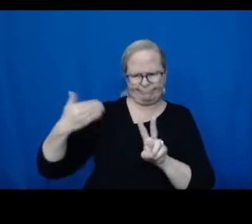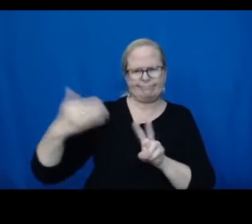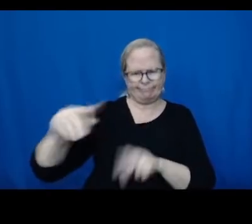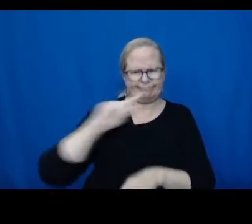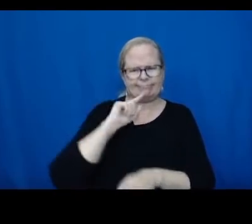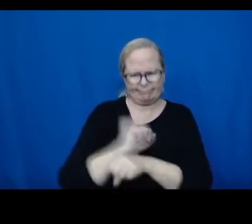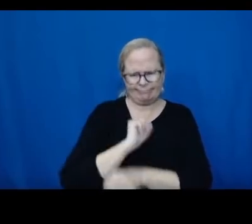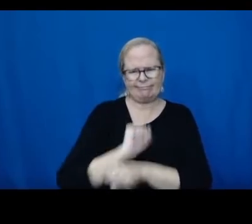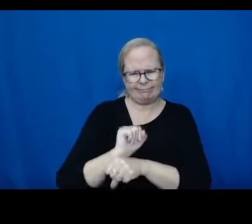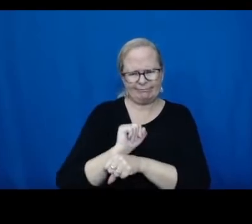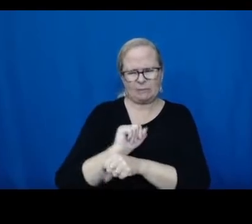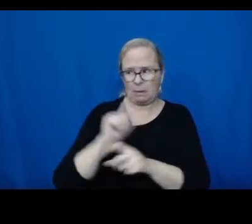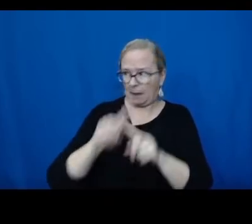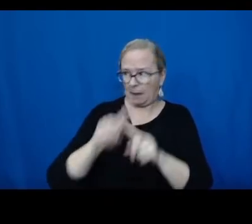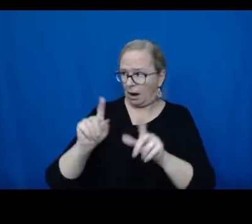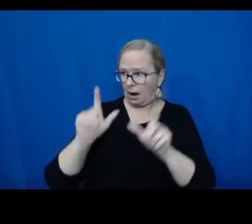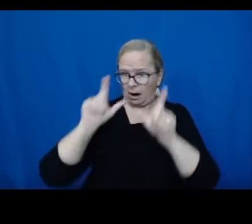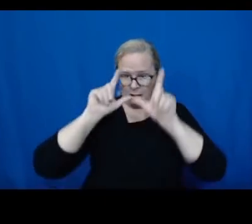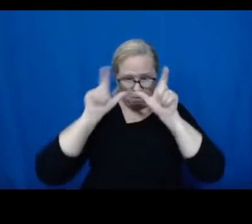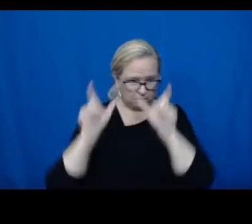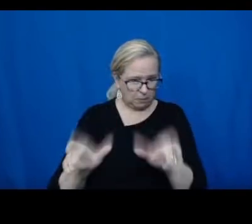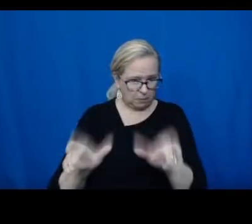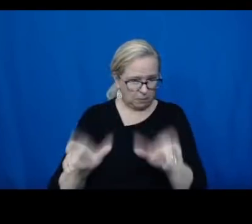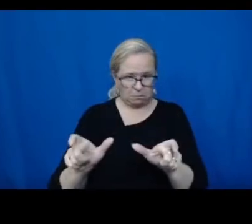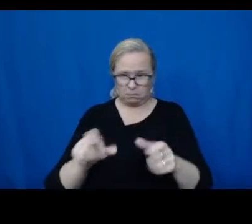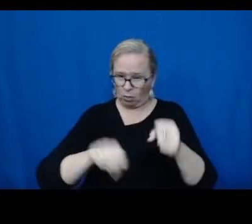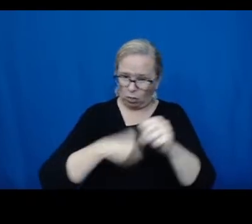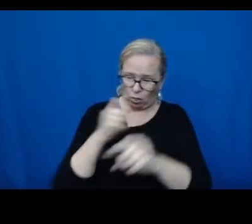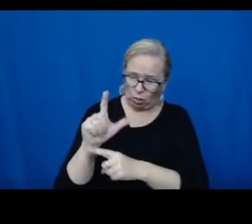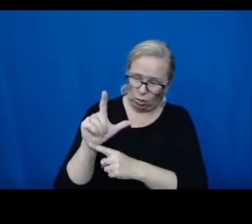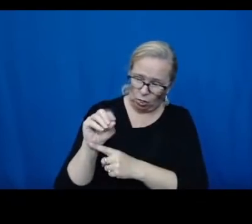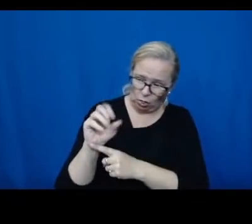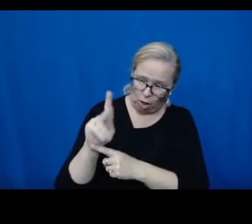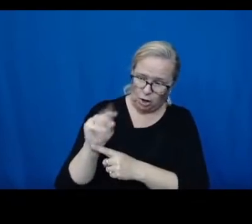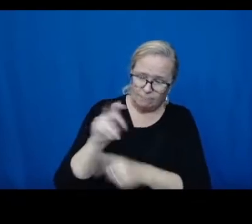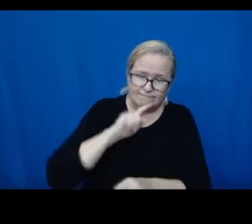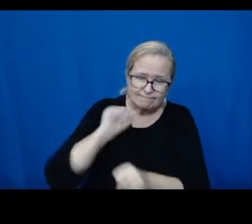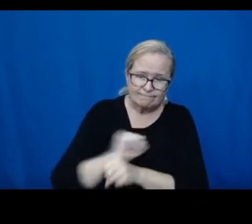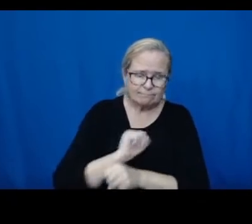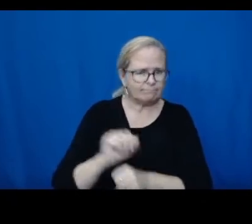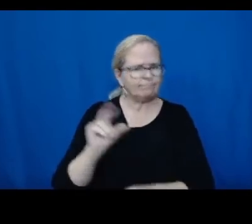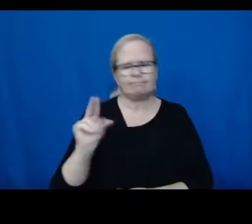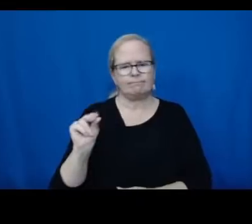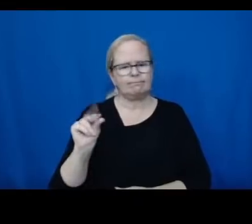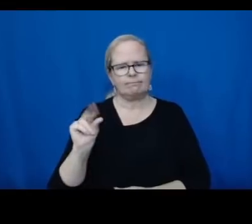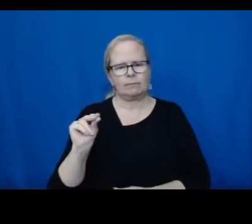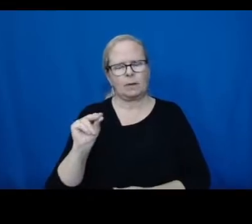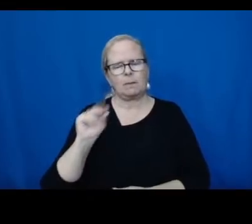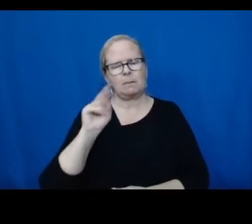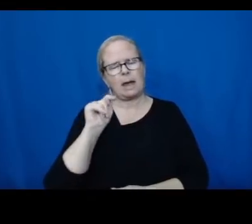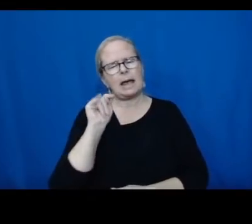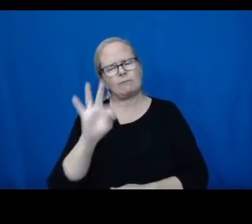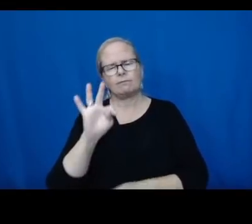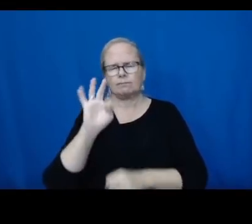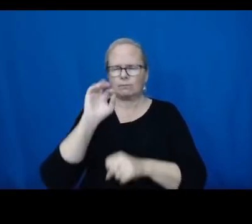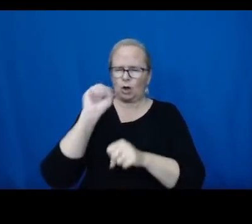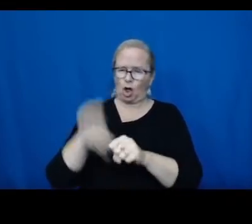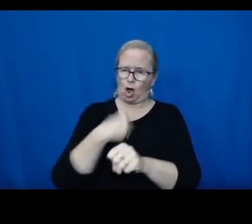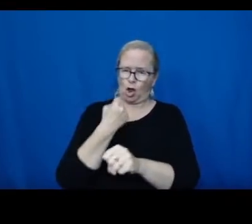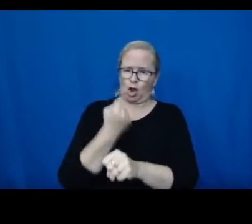necessarily work here. But what are some things that we could be advocating for putting into that fire